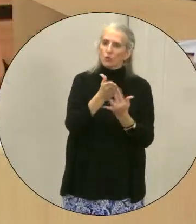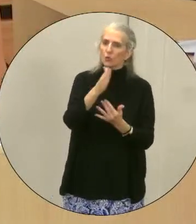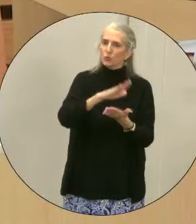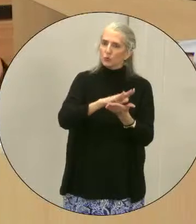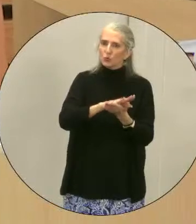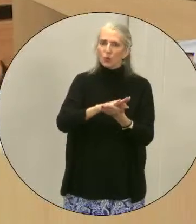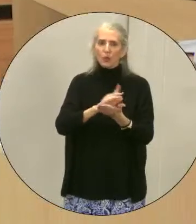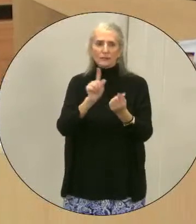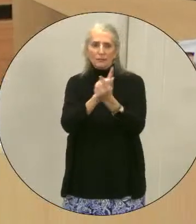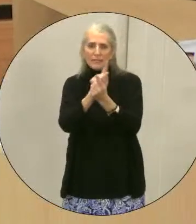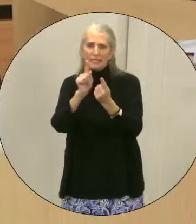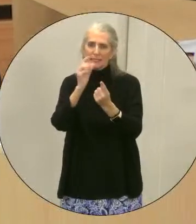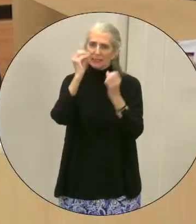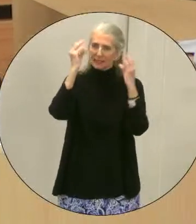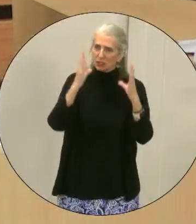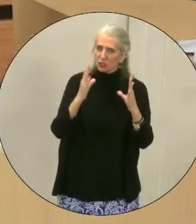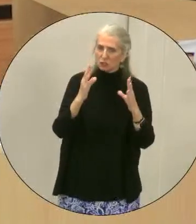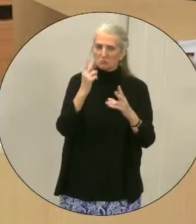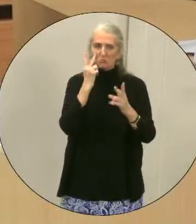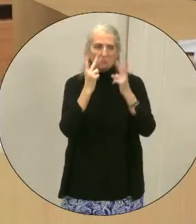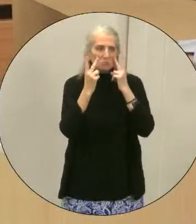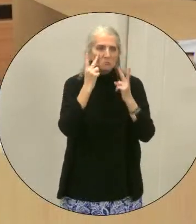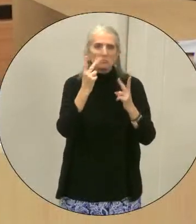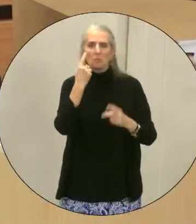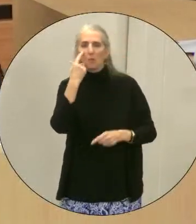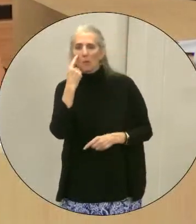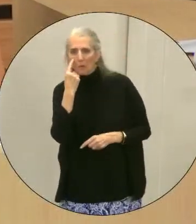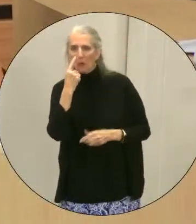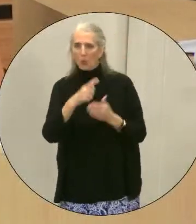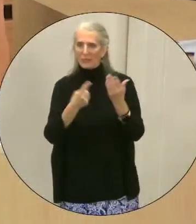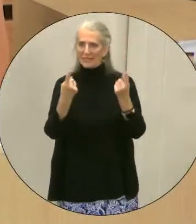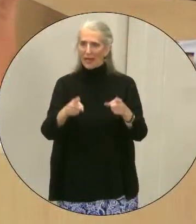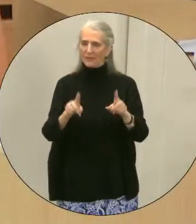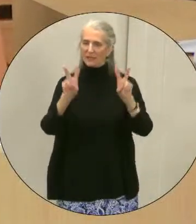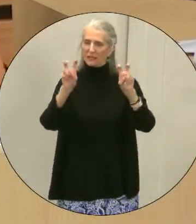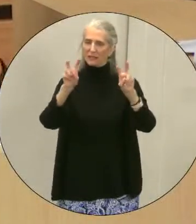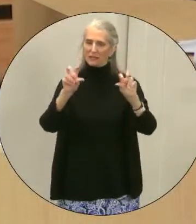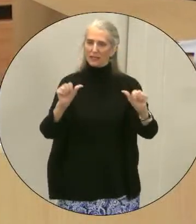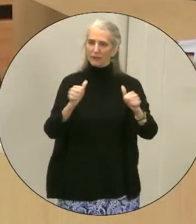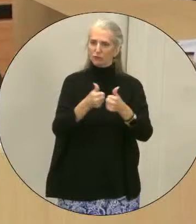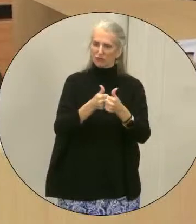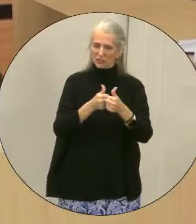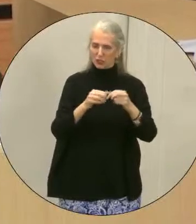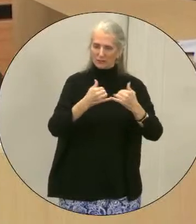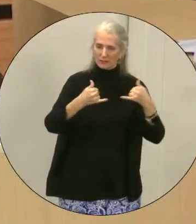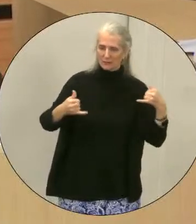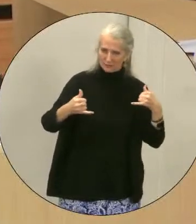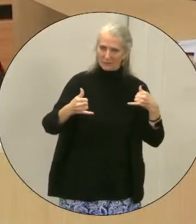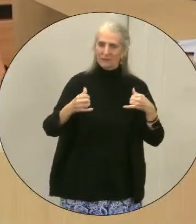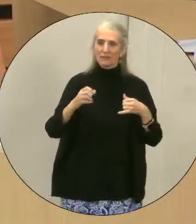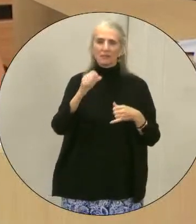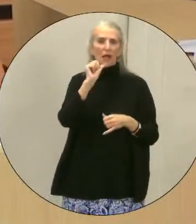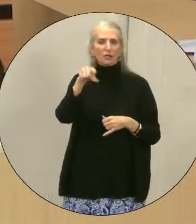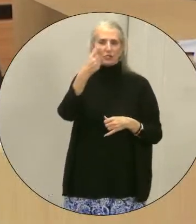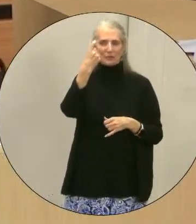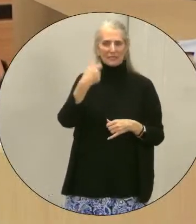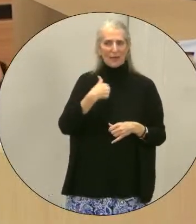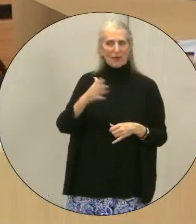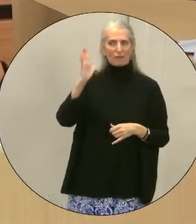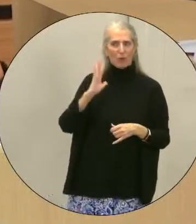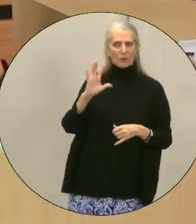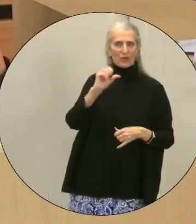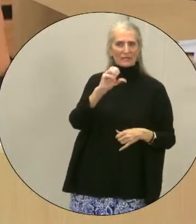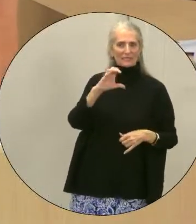see what is actually going on in the trenches. And I'm not just saying that because I'm a former CCSD teacher. I'm saying that because